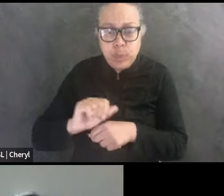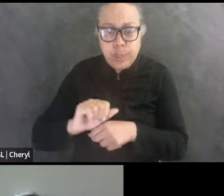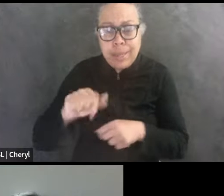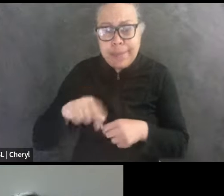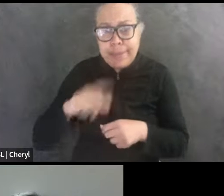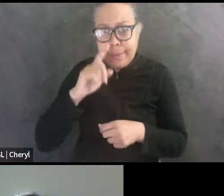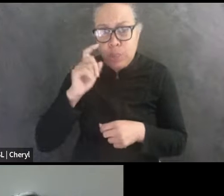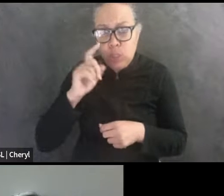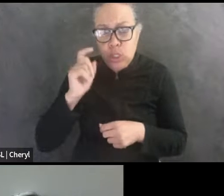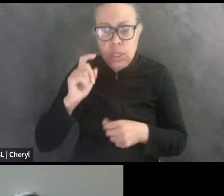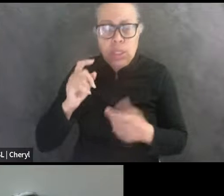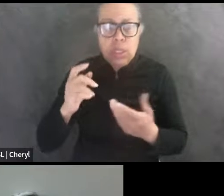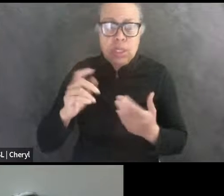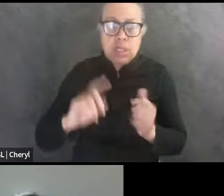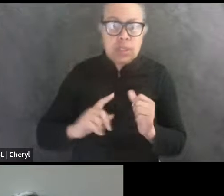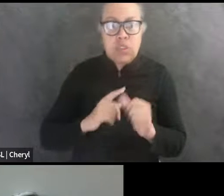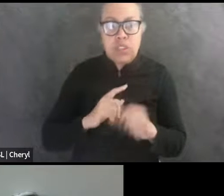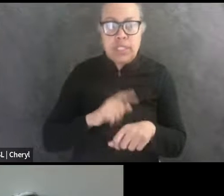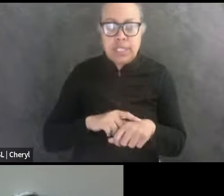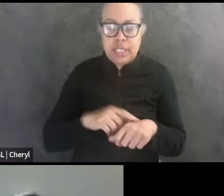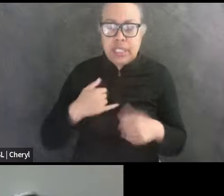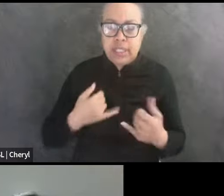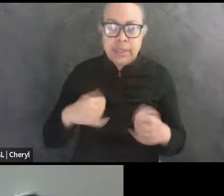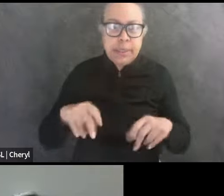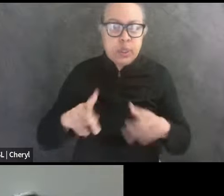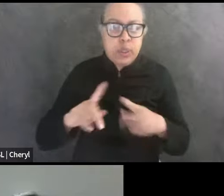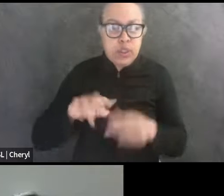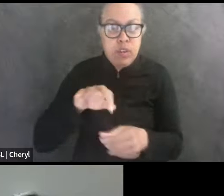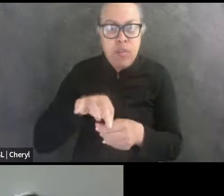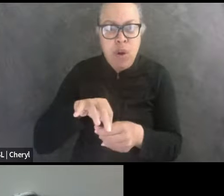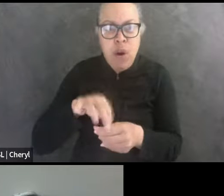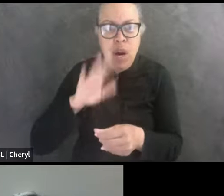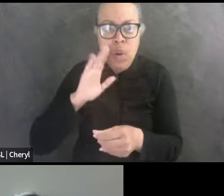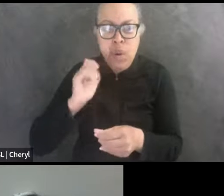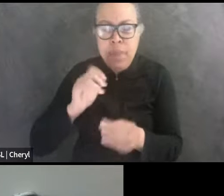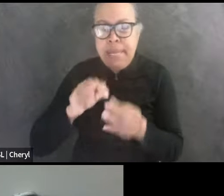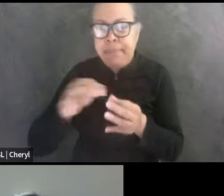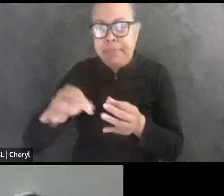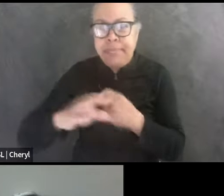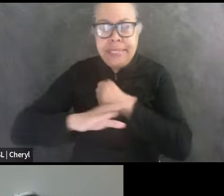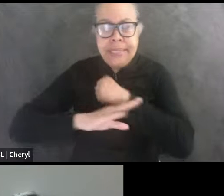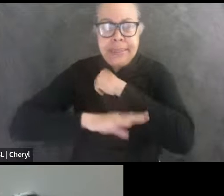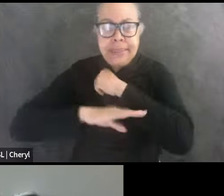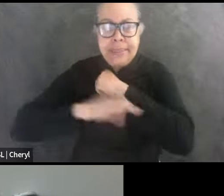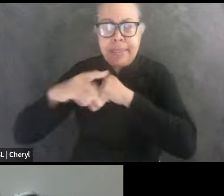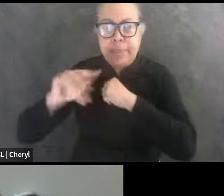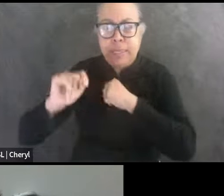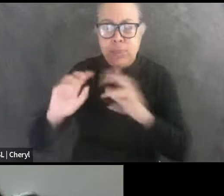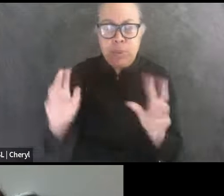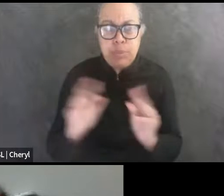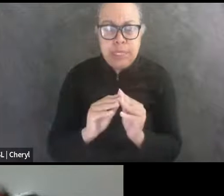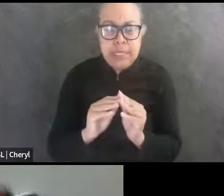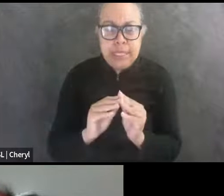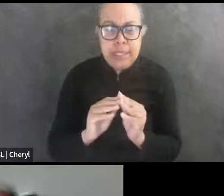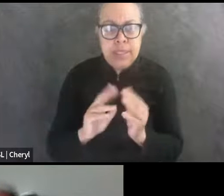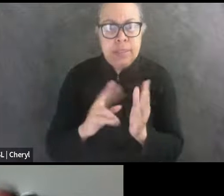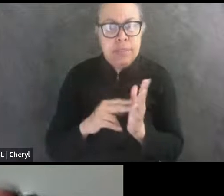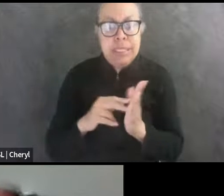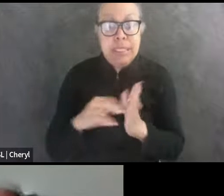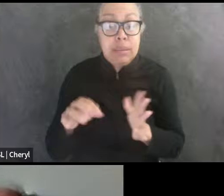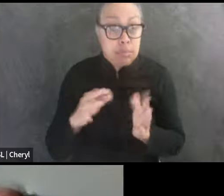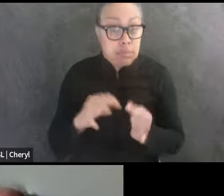mhm. The first time you would then have an opportunity to vote on it would be at the September meeting. Yeah. So you would probably want them to postpone